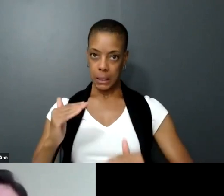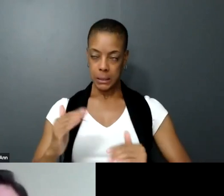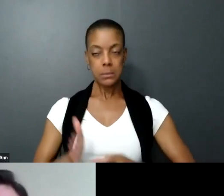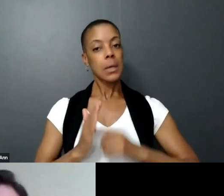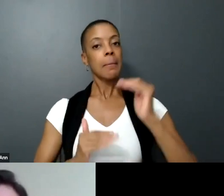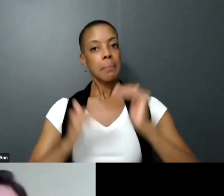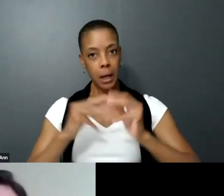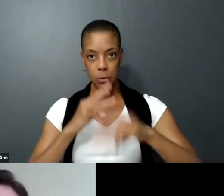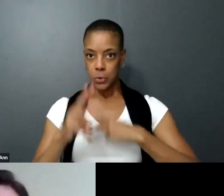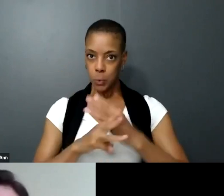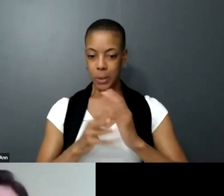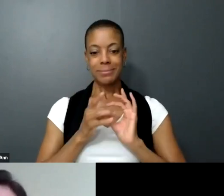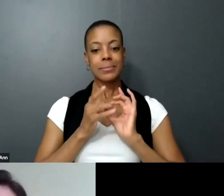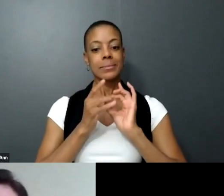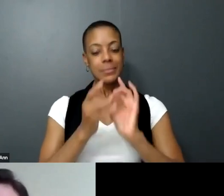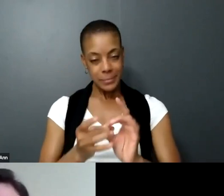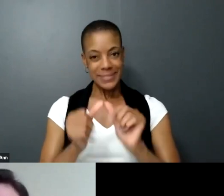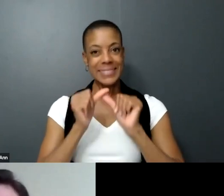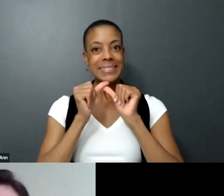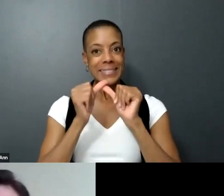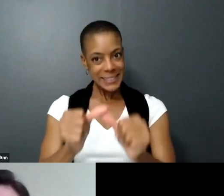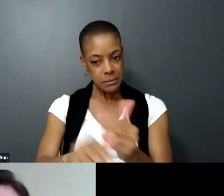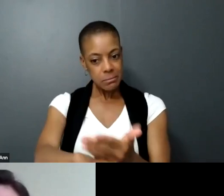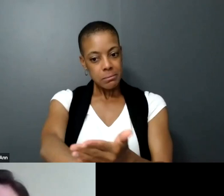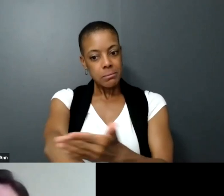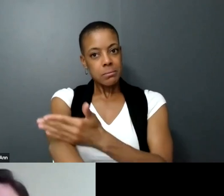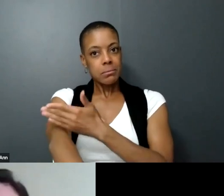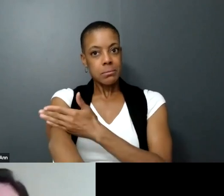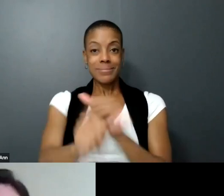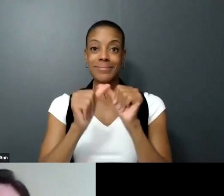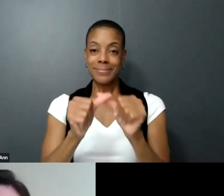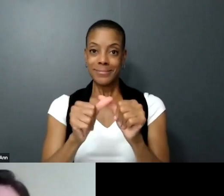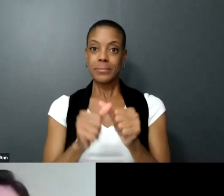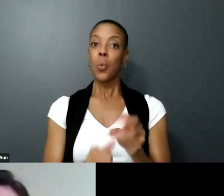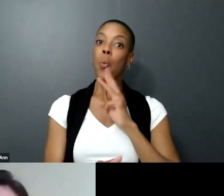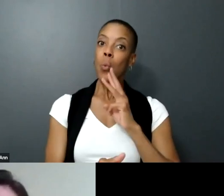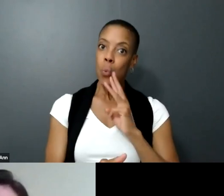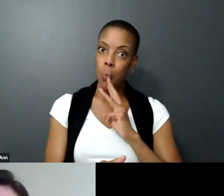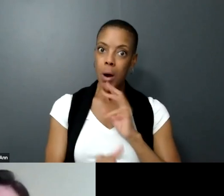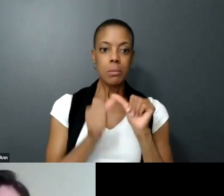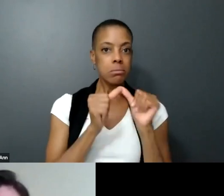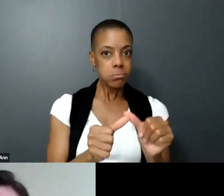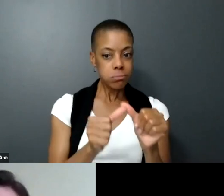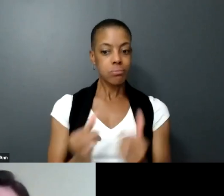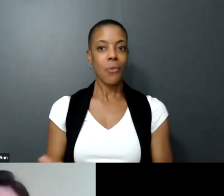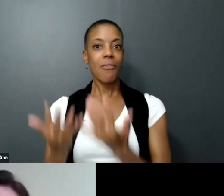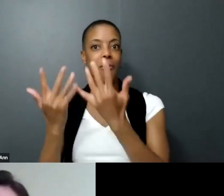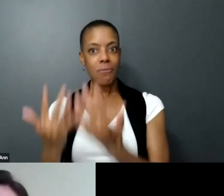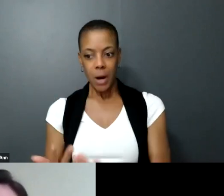things to continue to be plentiful and to sustain us. We need water to sustain us and fire to keep us